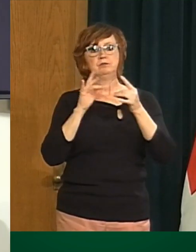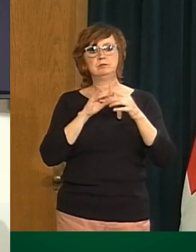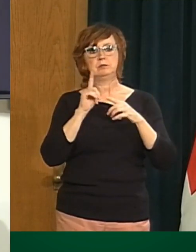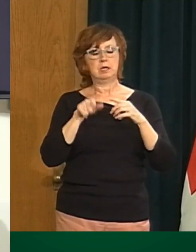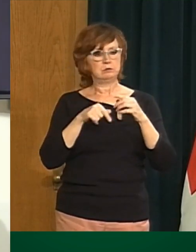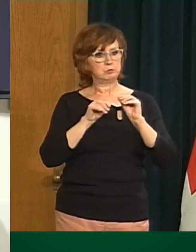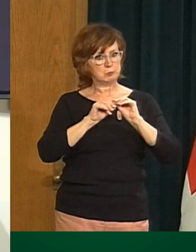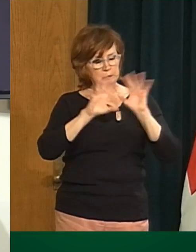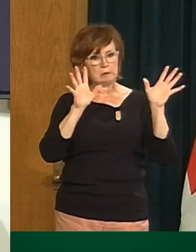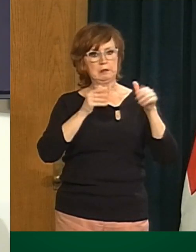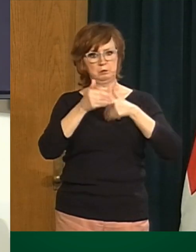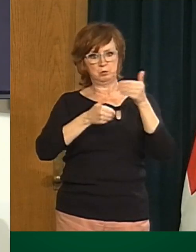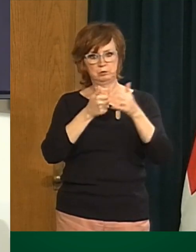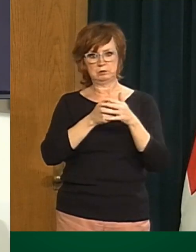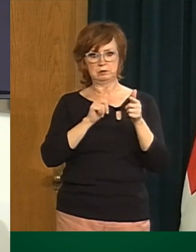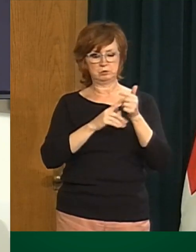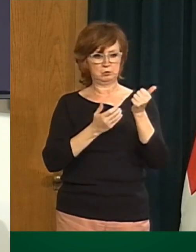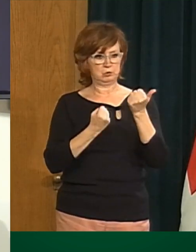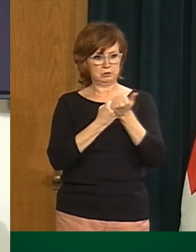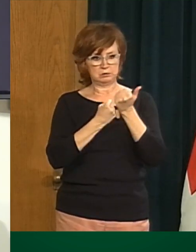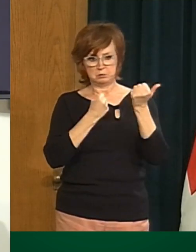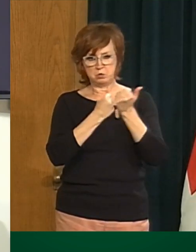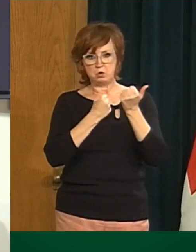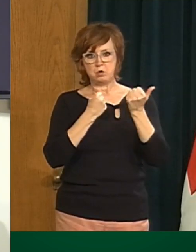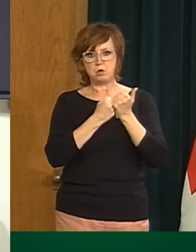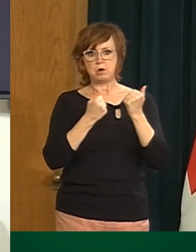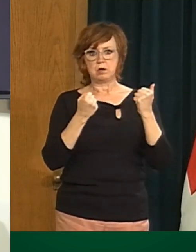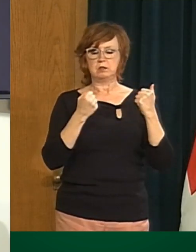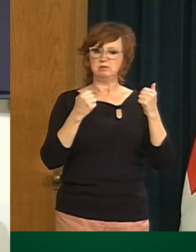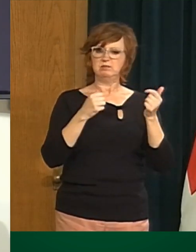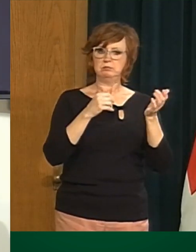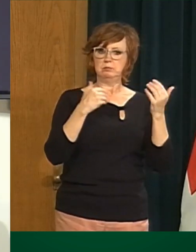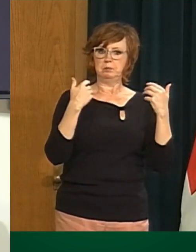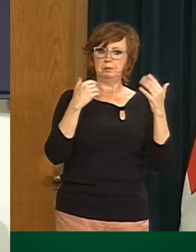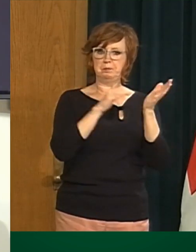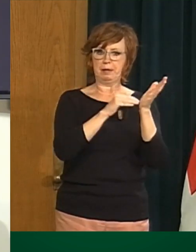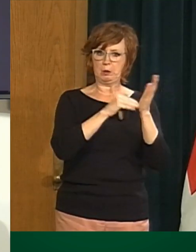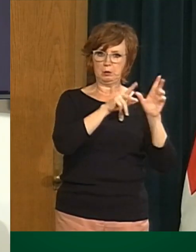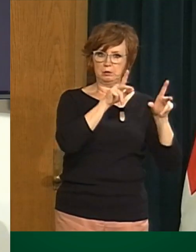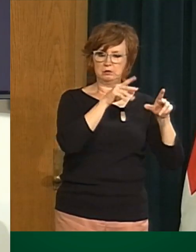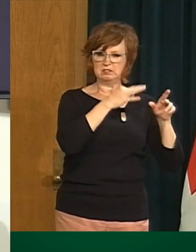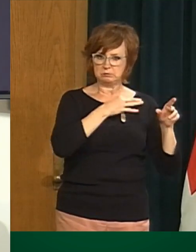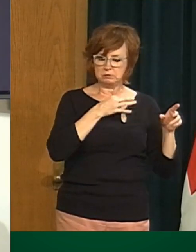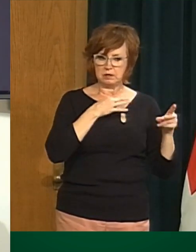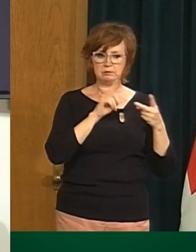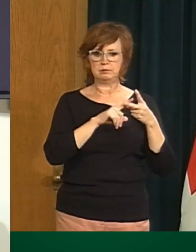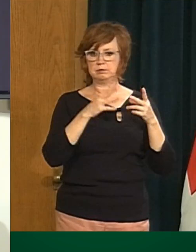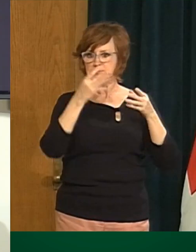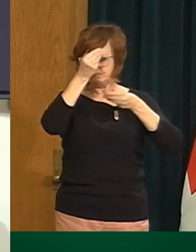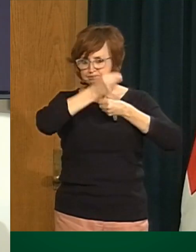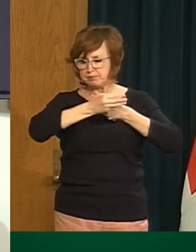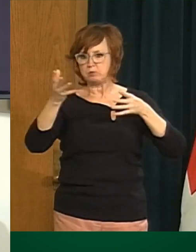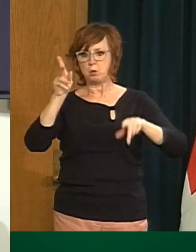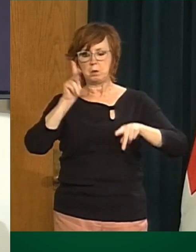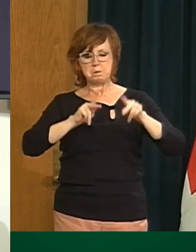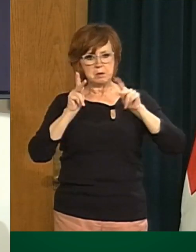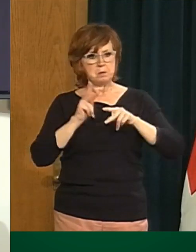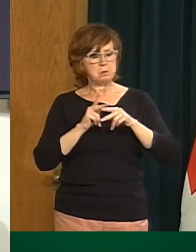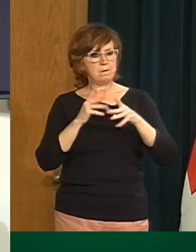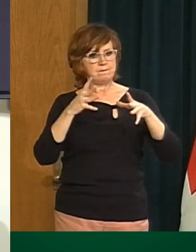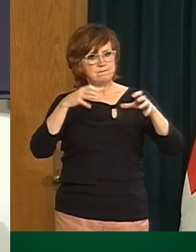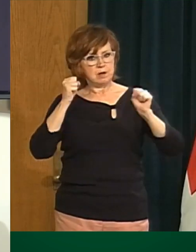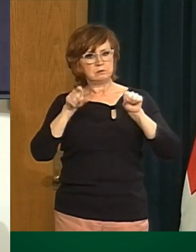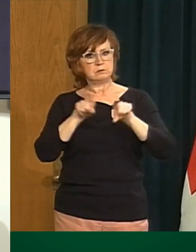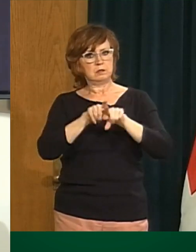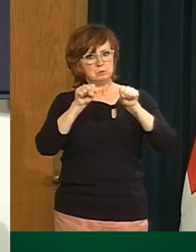our medical health officers in escalating the declaration of these outbreaks and facilitating public notification as soon as possible. That's